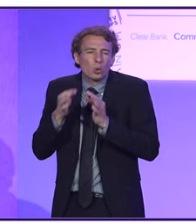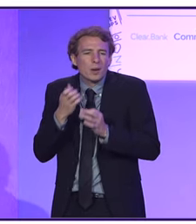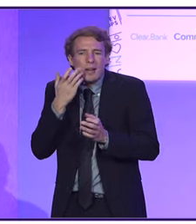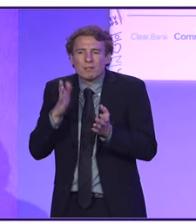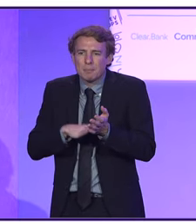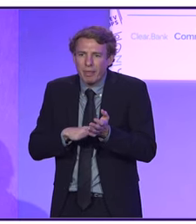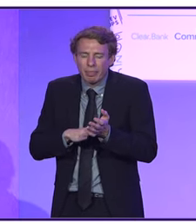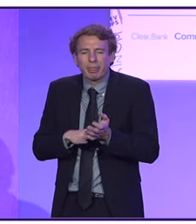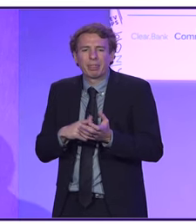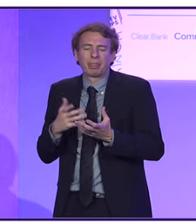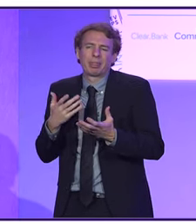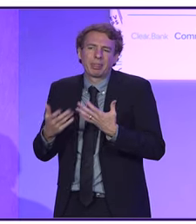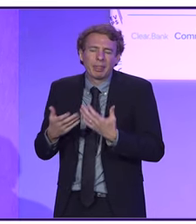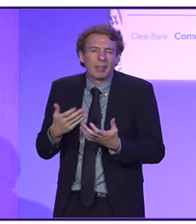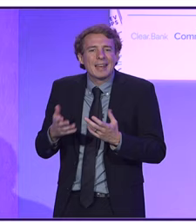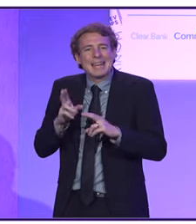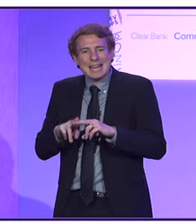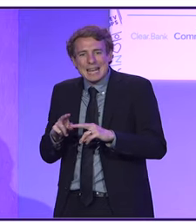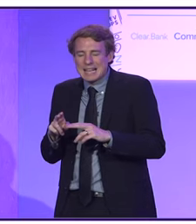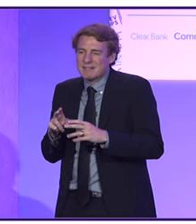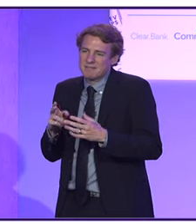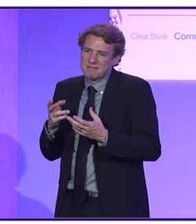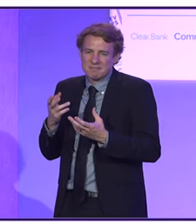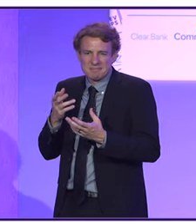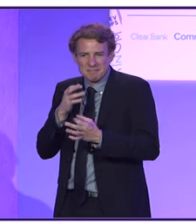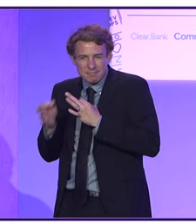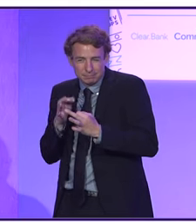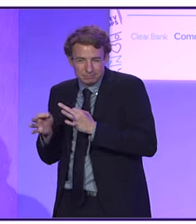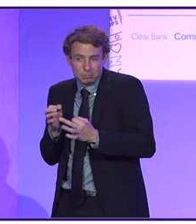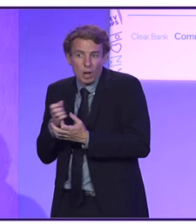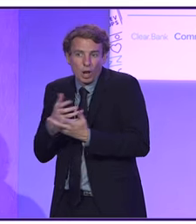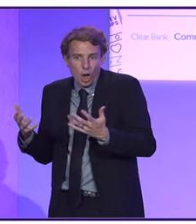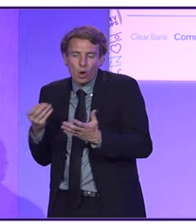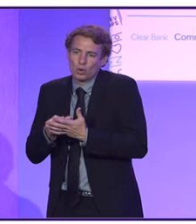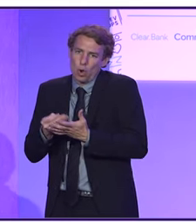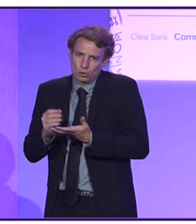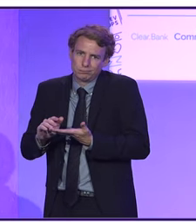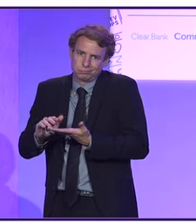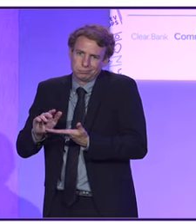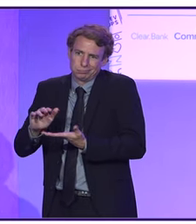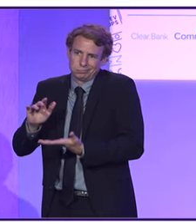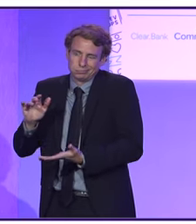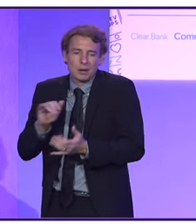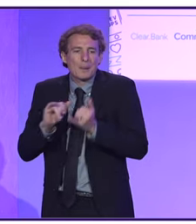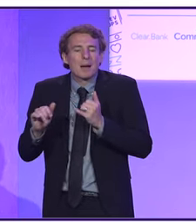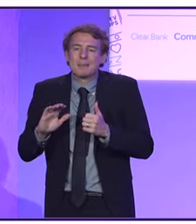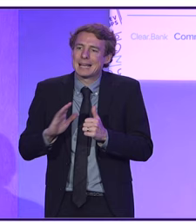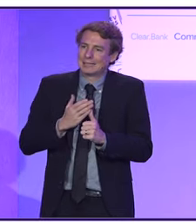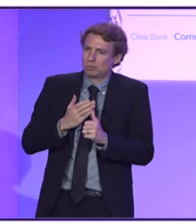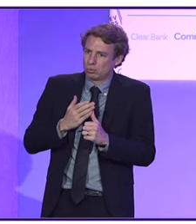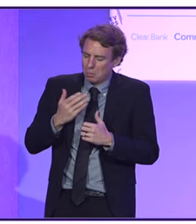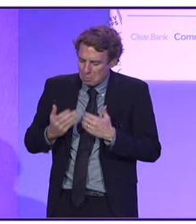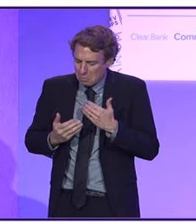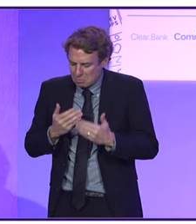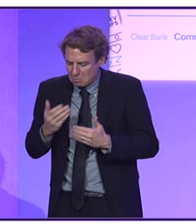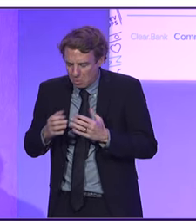mount up. If there's a huge volume of data and you have to run the query lots and lots of times, it might. That will happen in the first instance when you're just kind of getting used to this. But once you